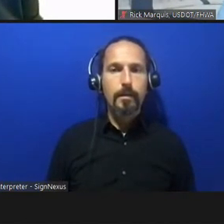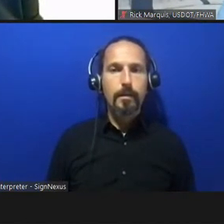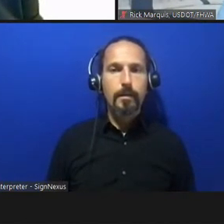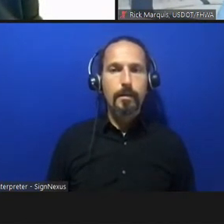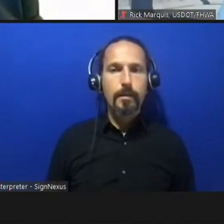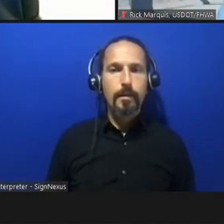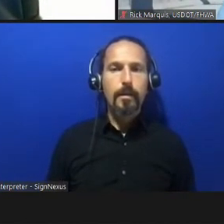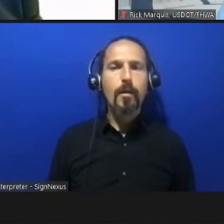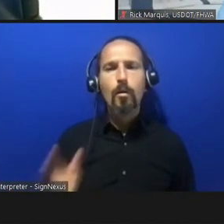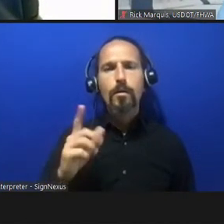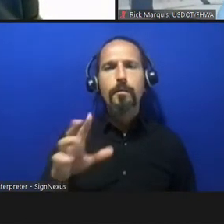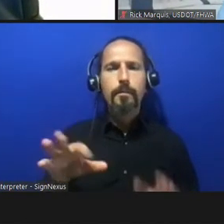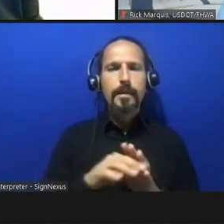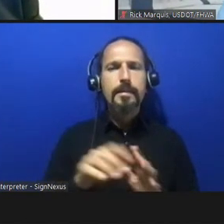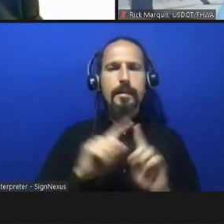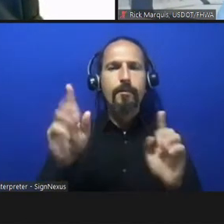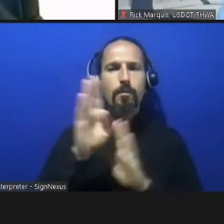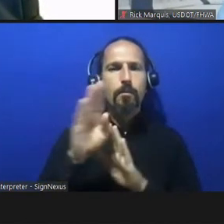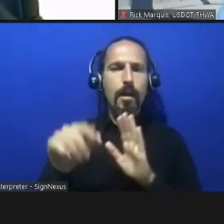choose a different background